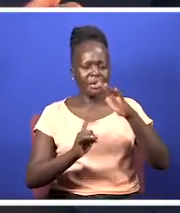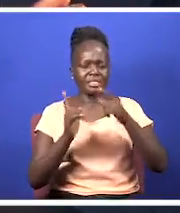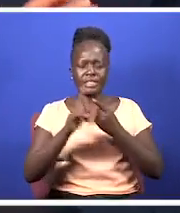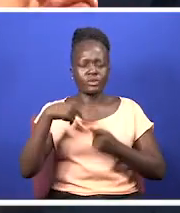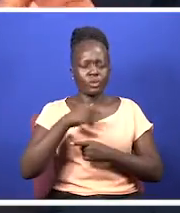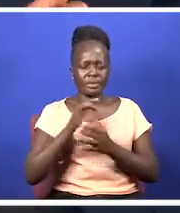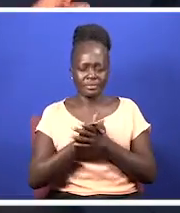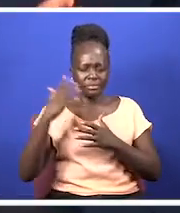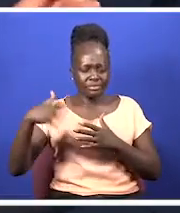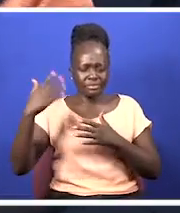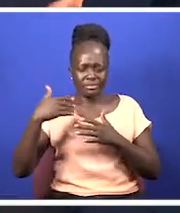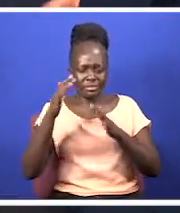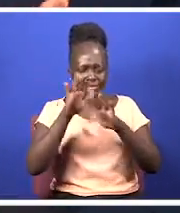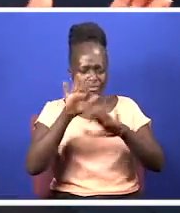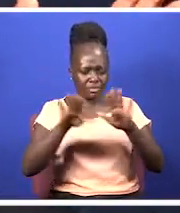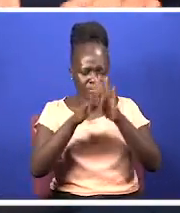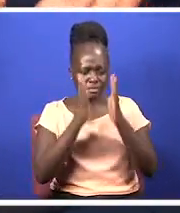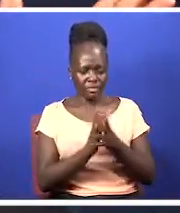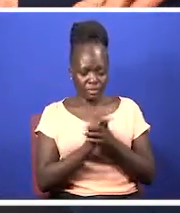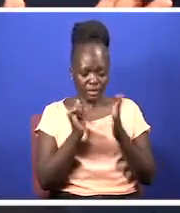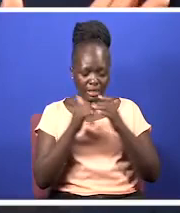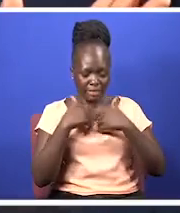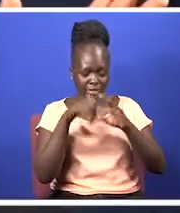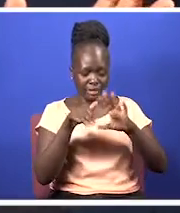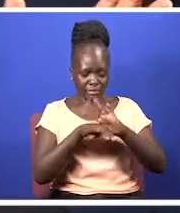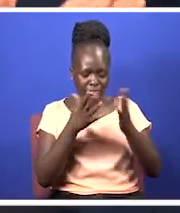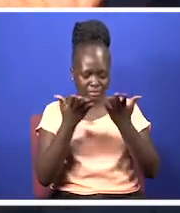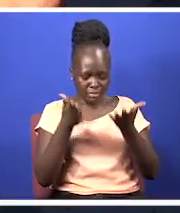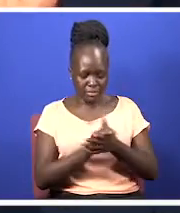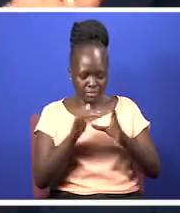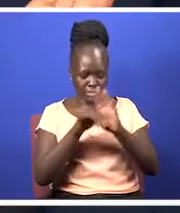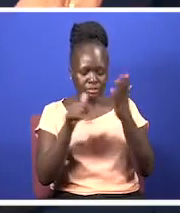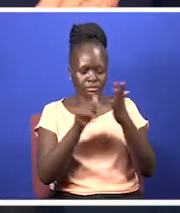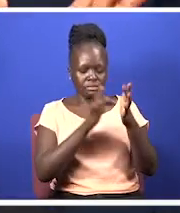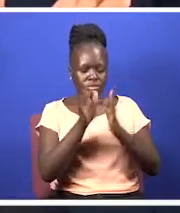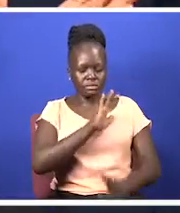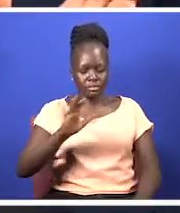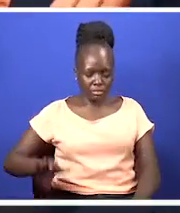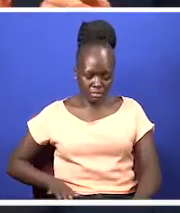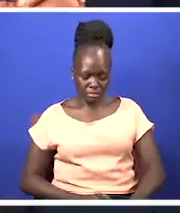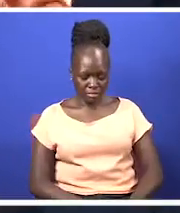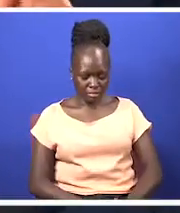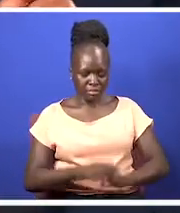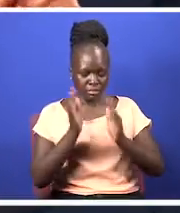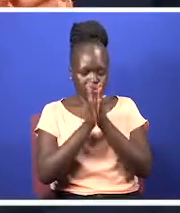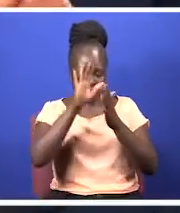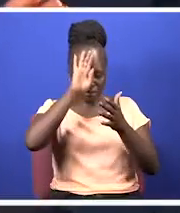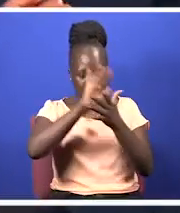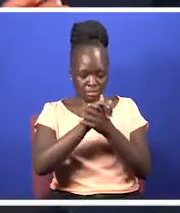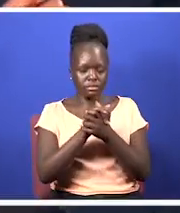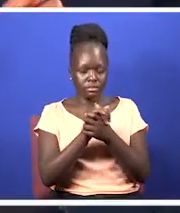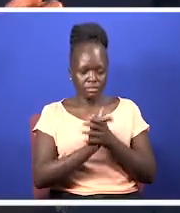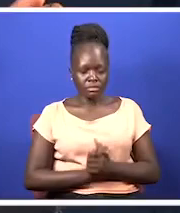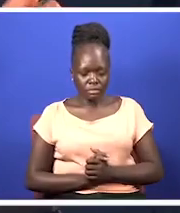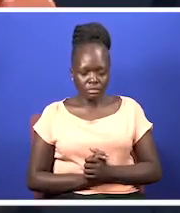God, everyone that, Lord, is in this service. In the name of Jesus, we pray and